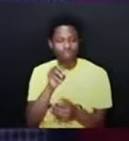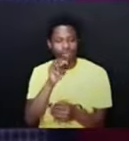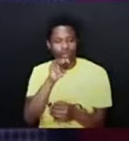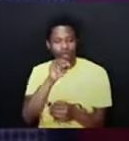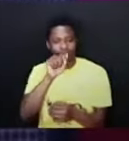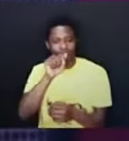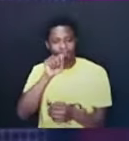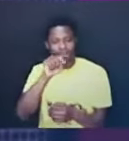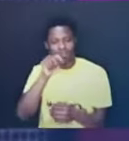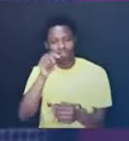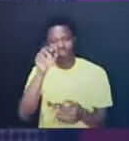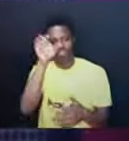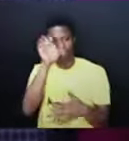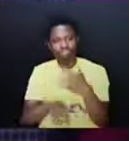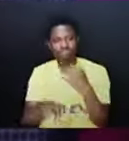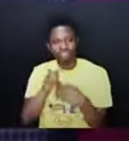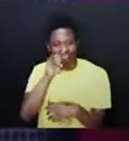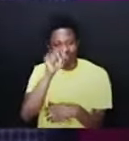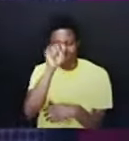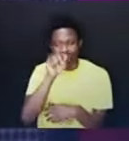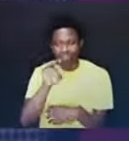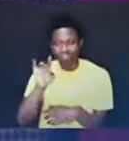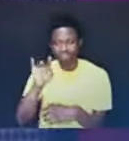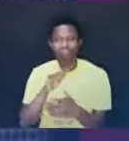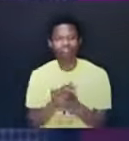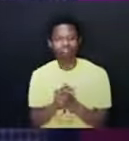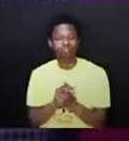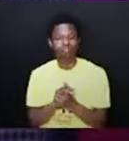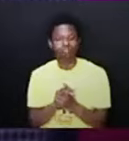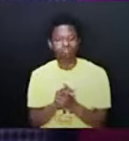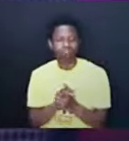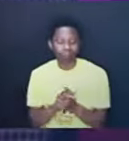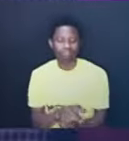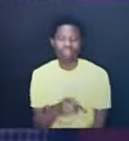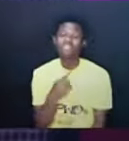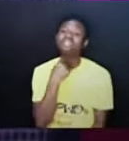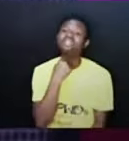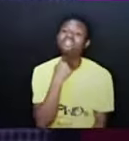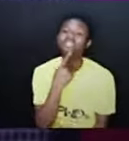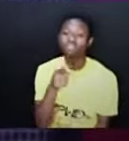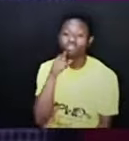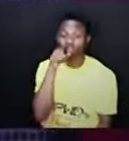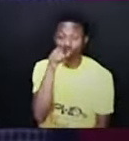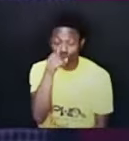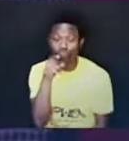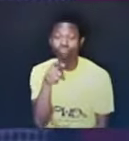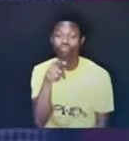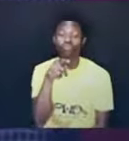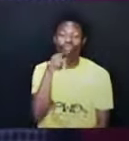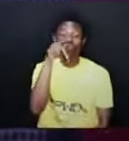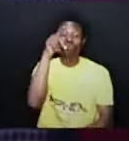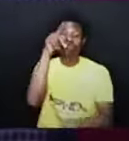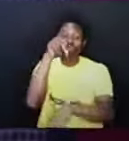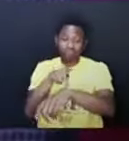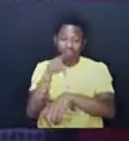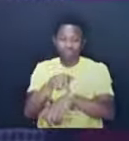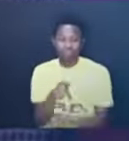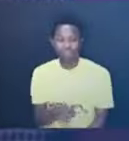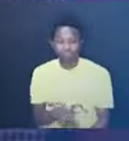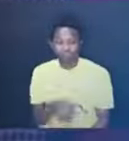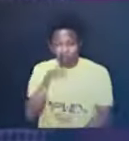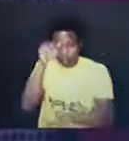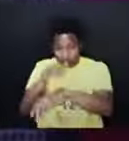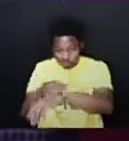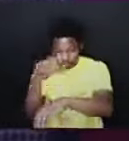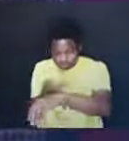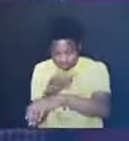Matthew 16:18 says, and I tell you that you are Peter, and on this rock I will build my church, and